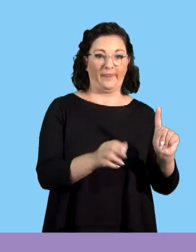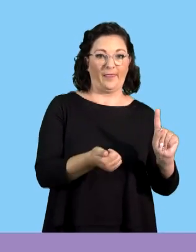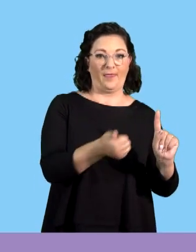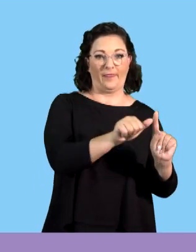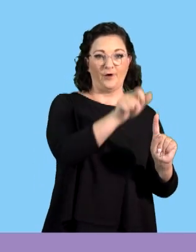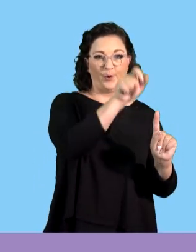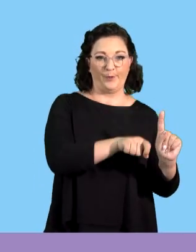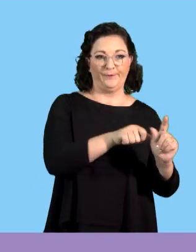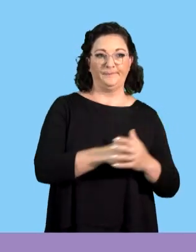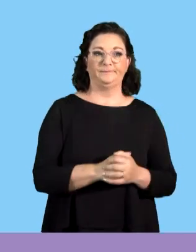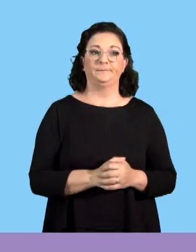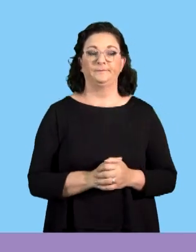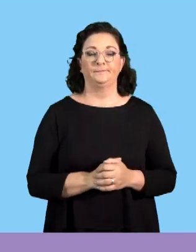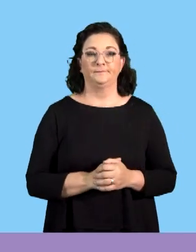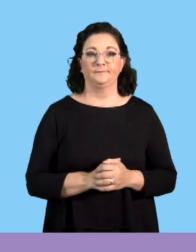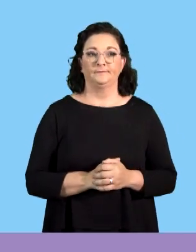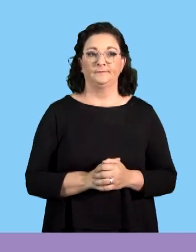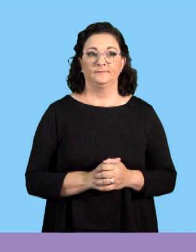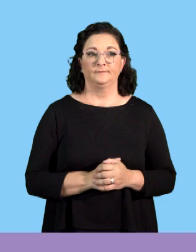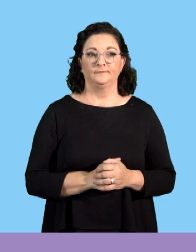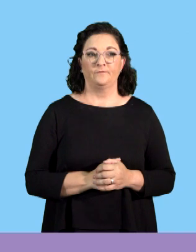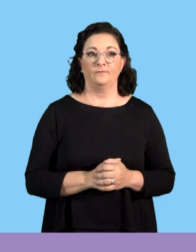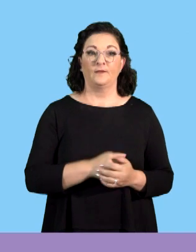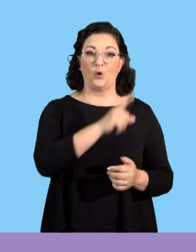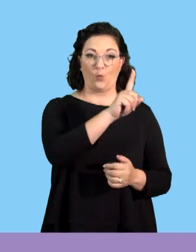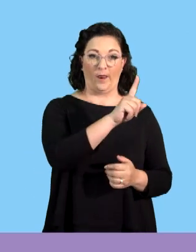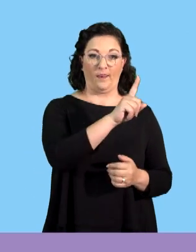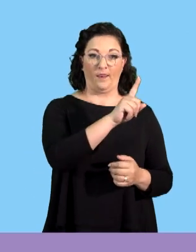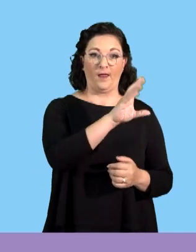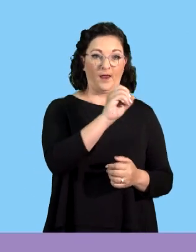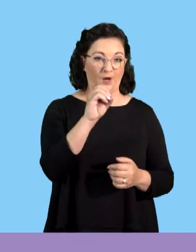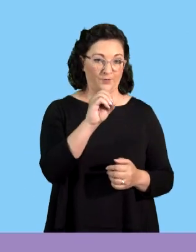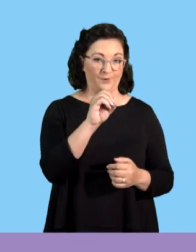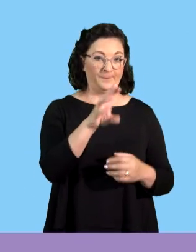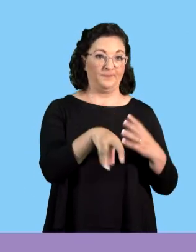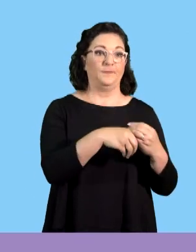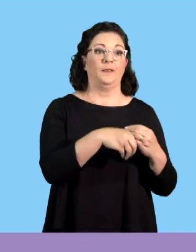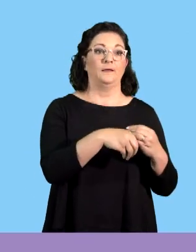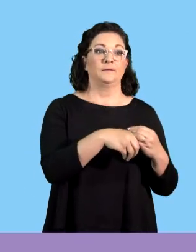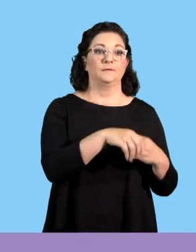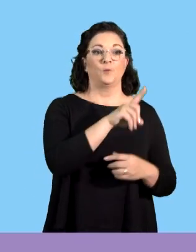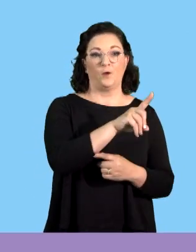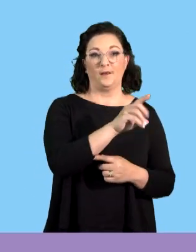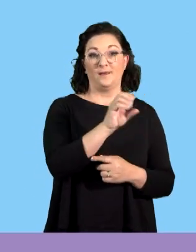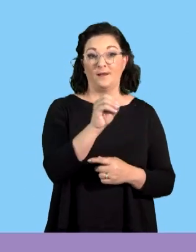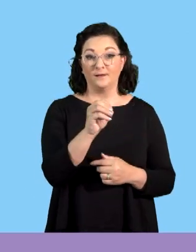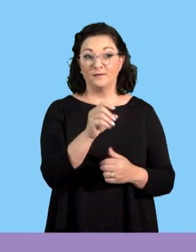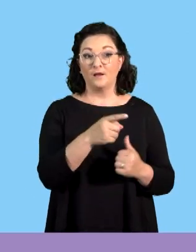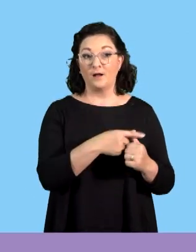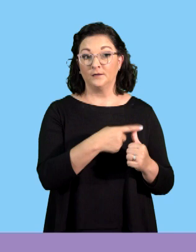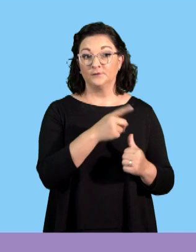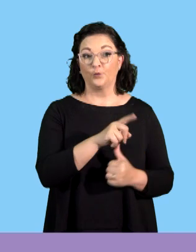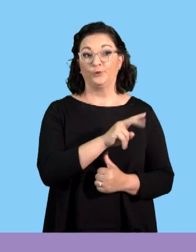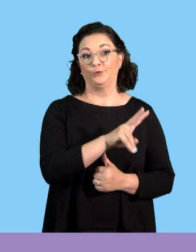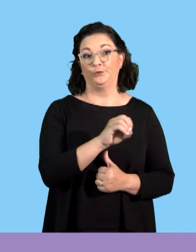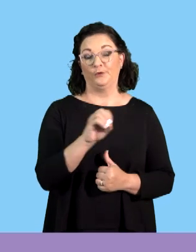tenths, and the 1 goes to the next column of hundredths. So you have 100 plus 100, which